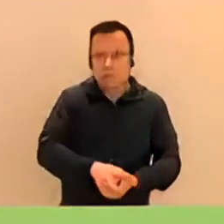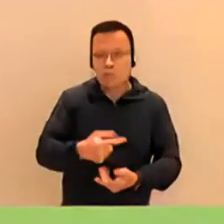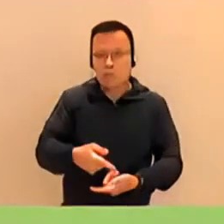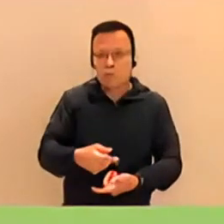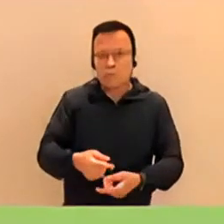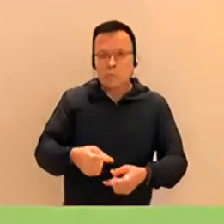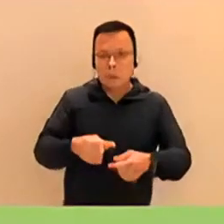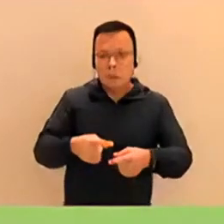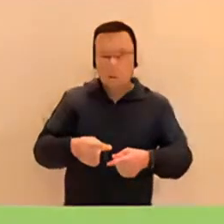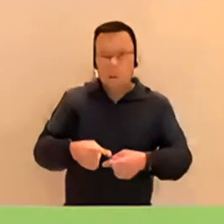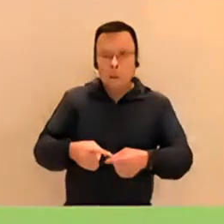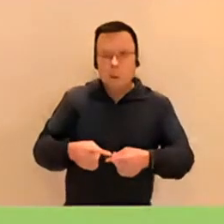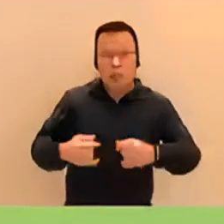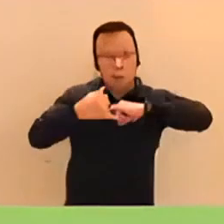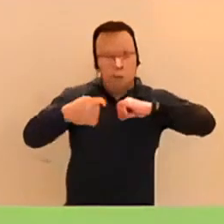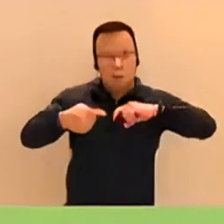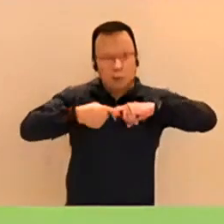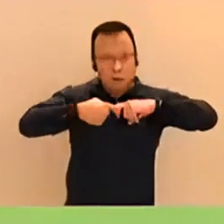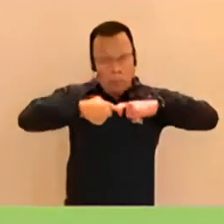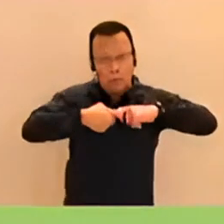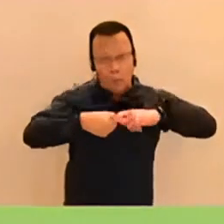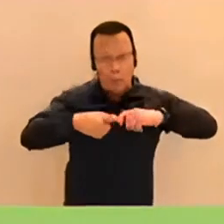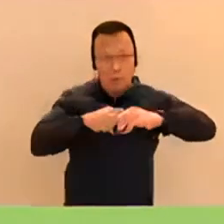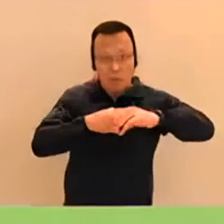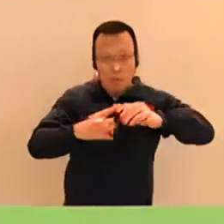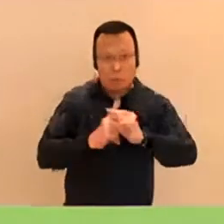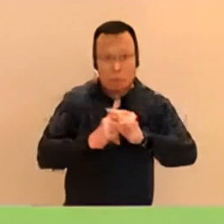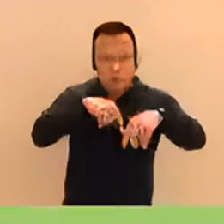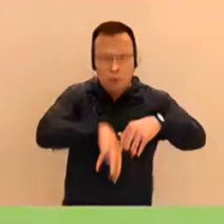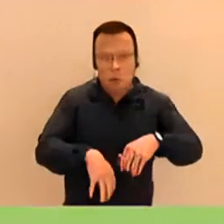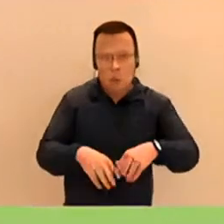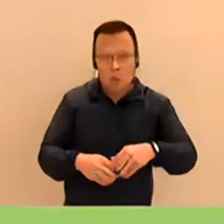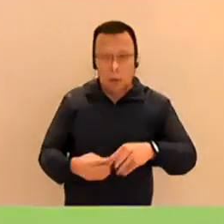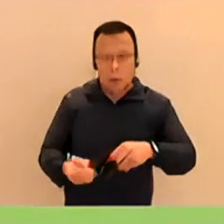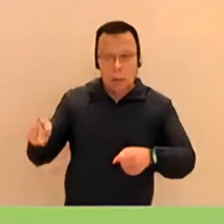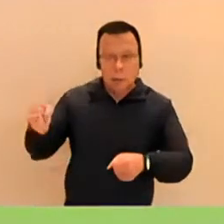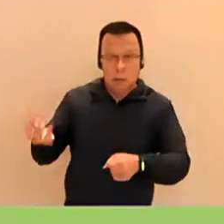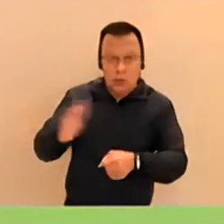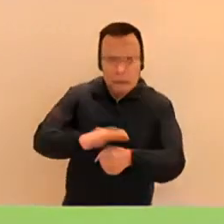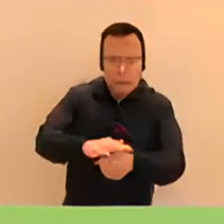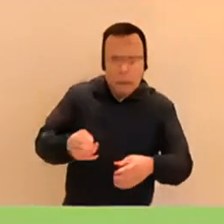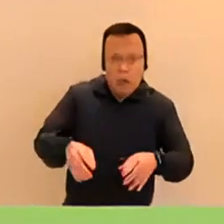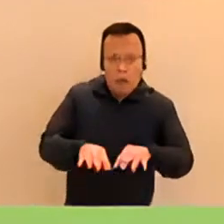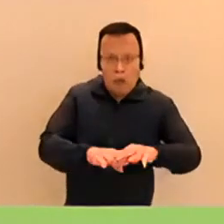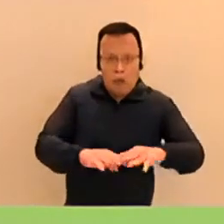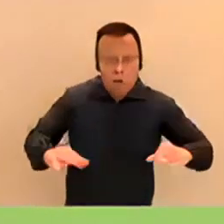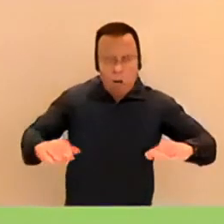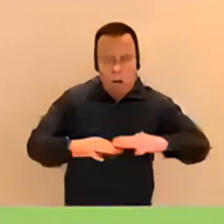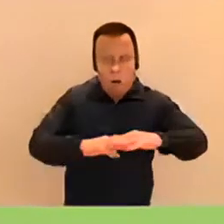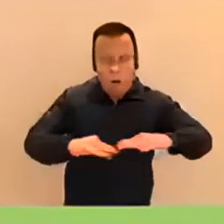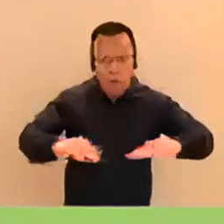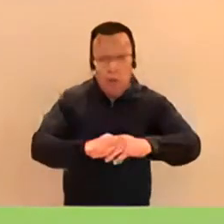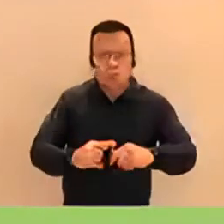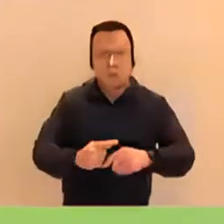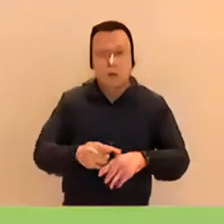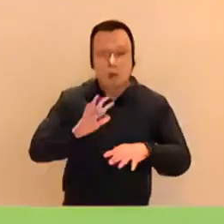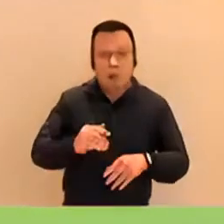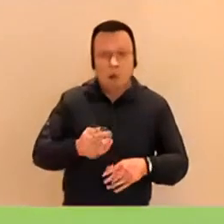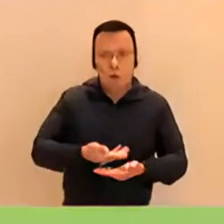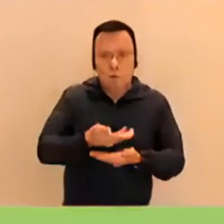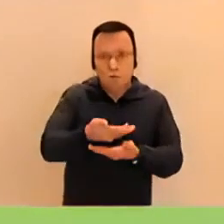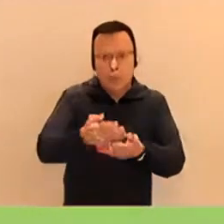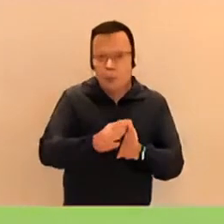for comprehensive planning of livable and sustainable communities and the development of a